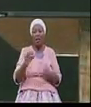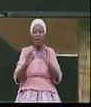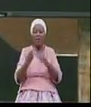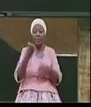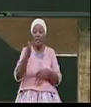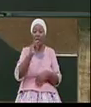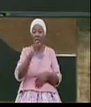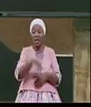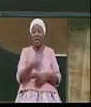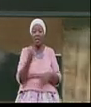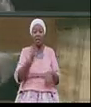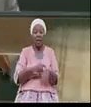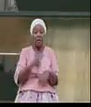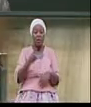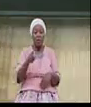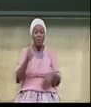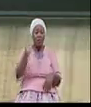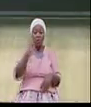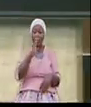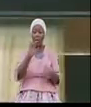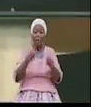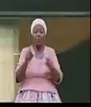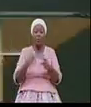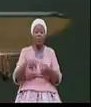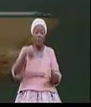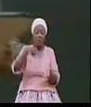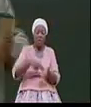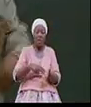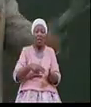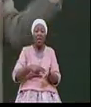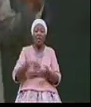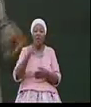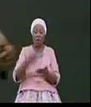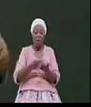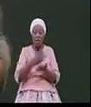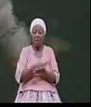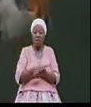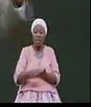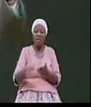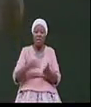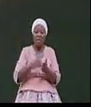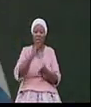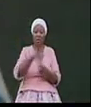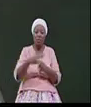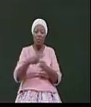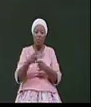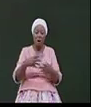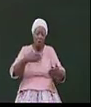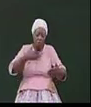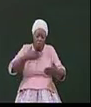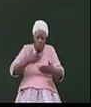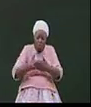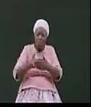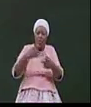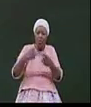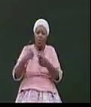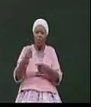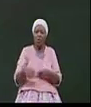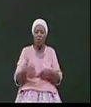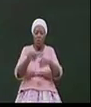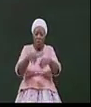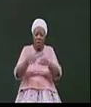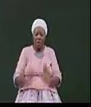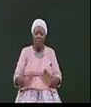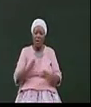for righteousness, it's when you are very near the grave and when you're very near the other side of